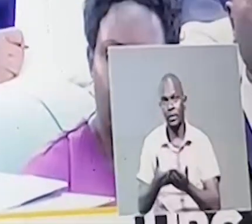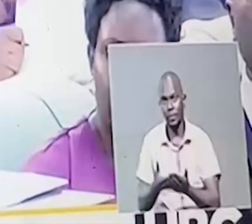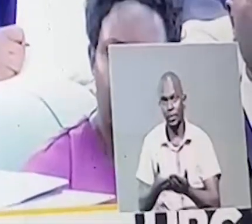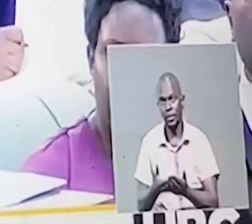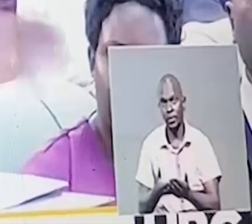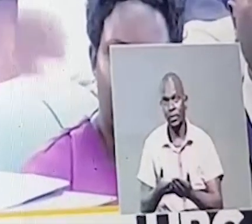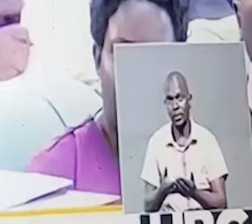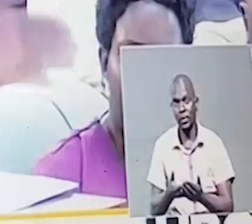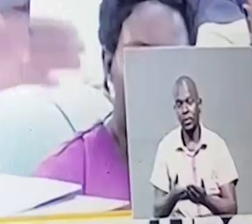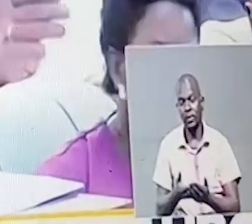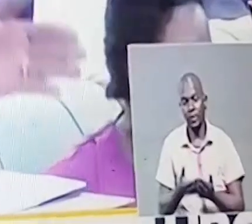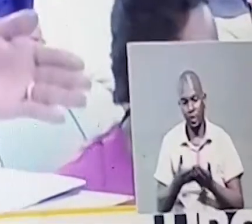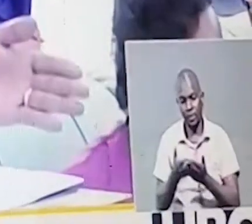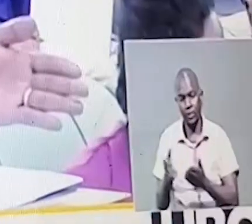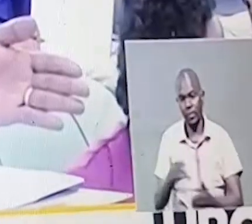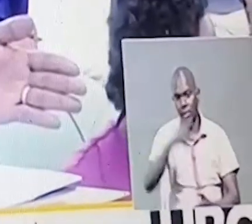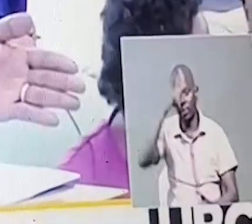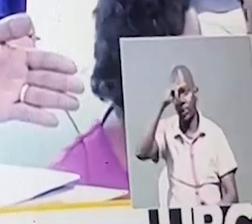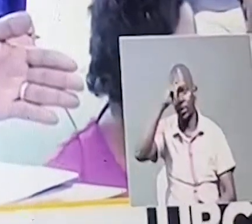Upon his submission, you made a ruling.